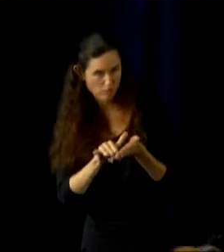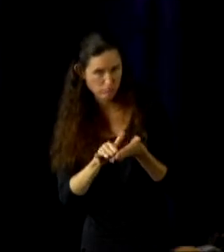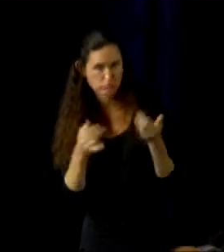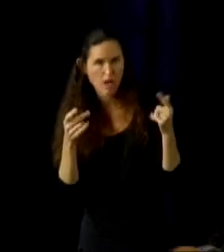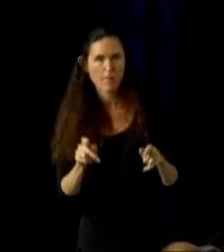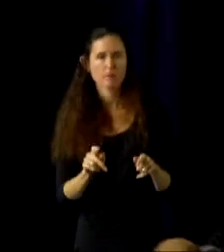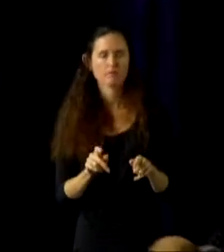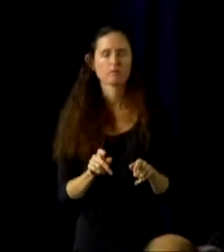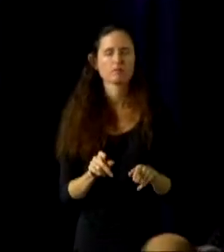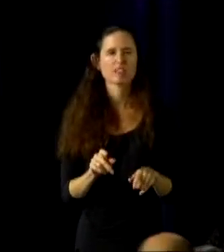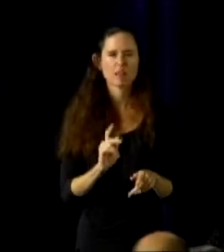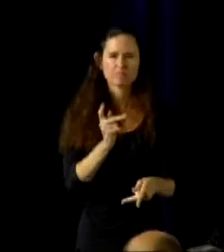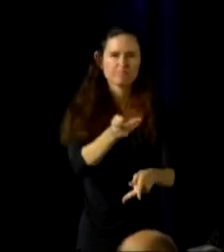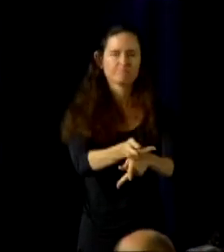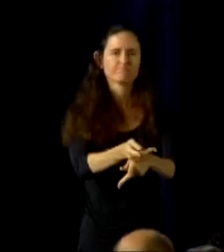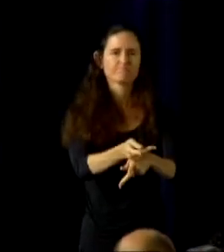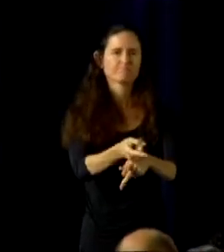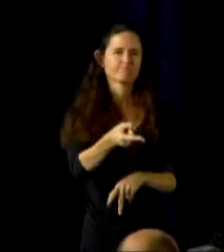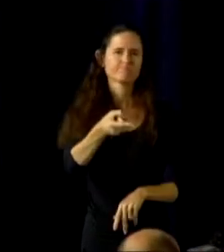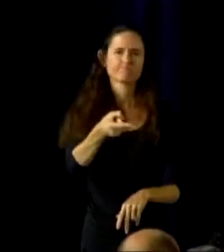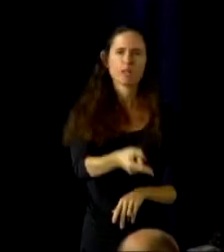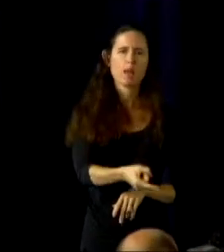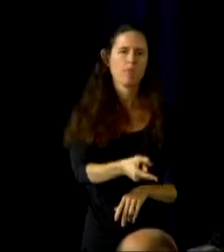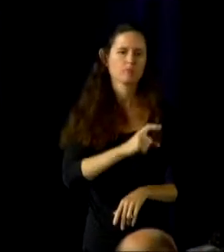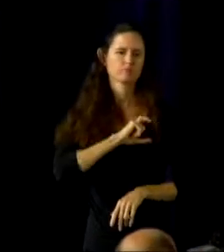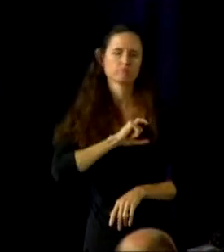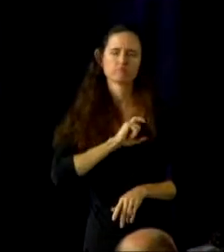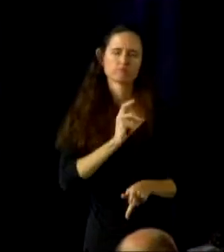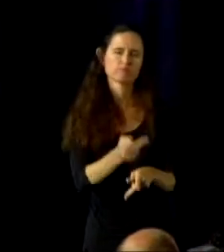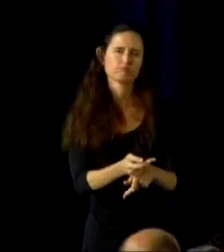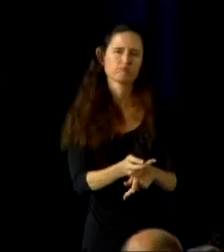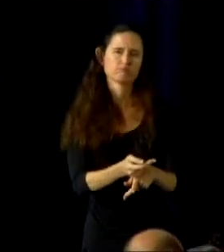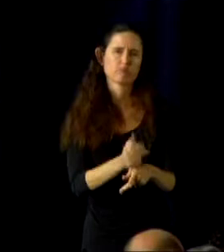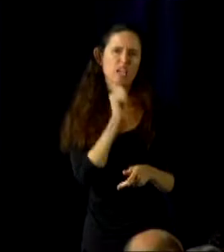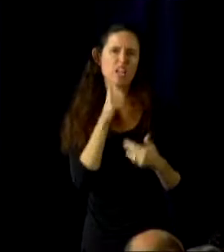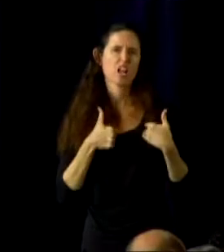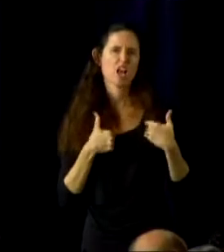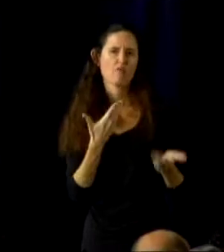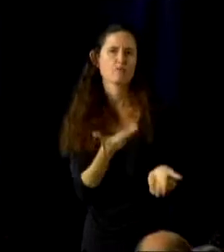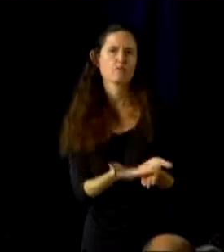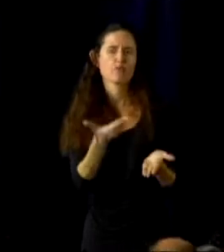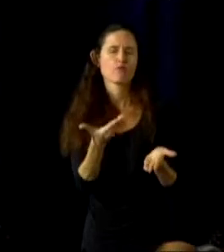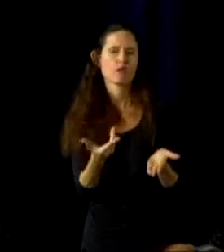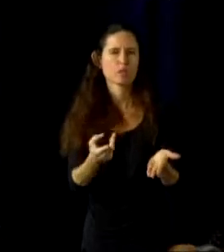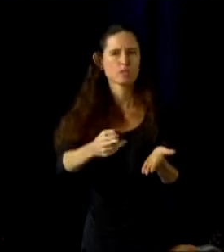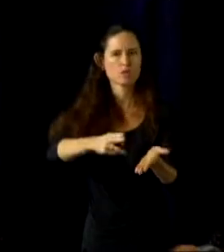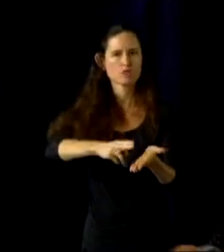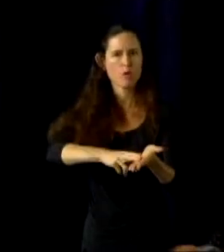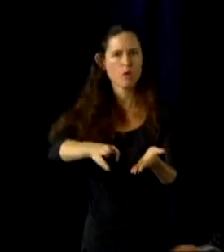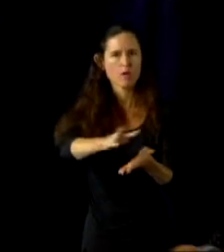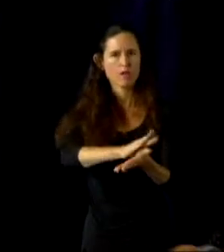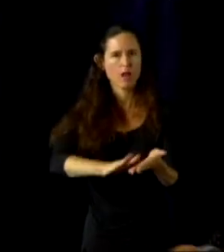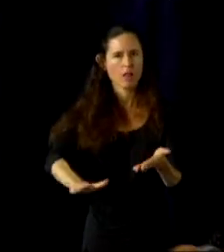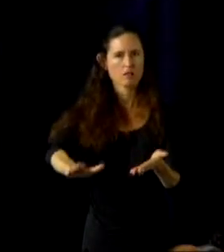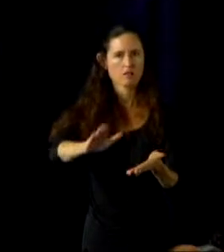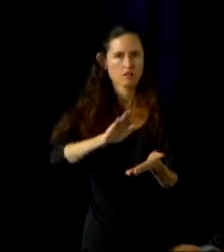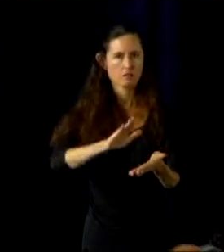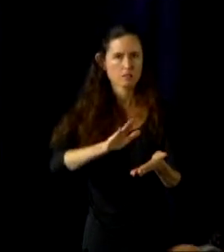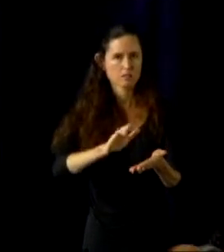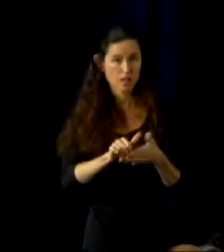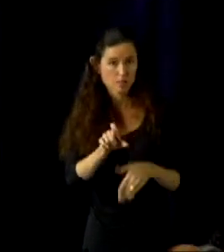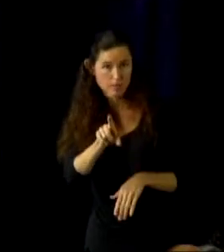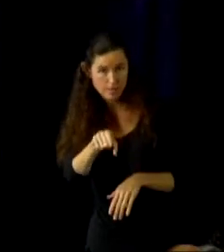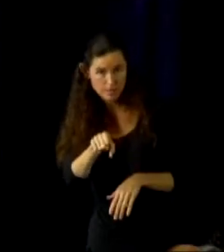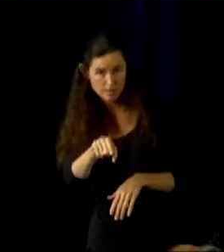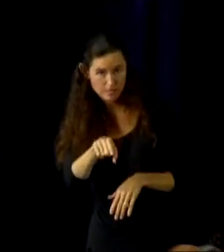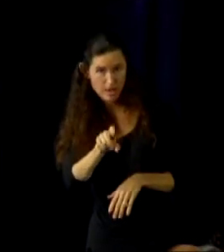by Customs and Border Patrol because he didn't have proof that he was enrolled in college, which was necessary